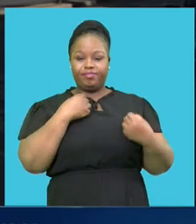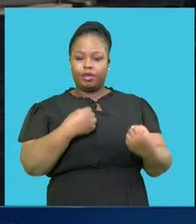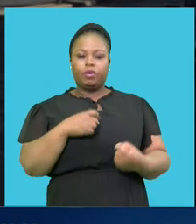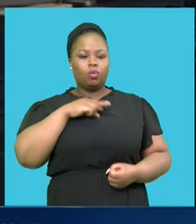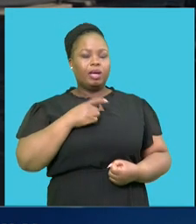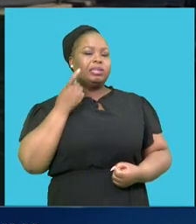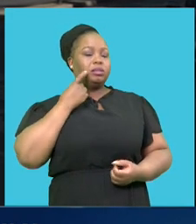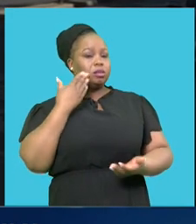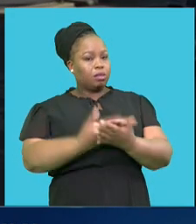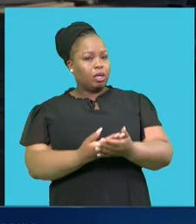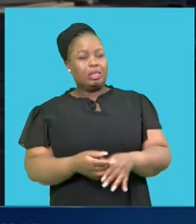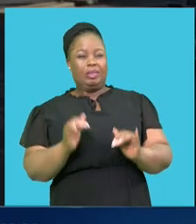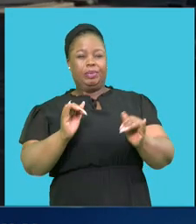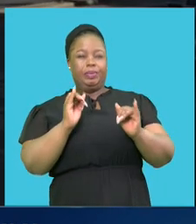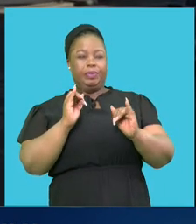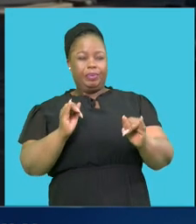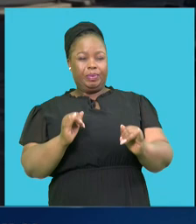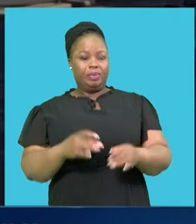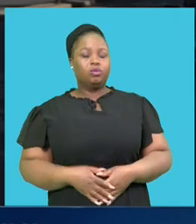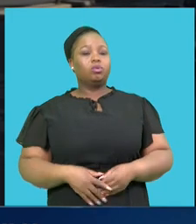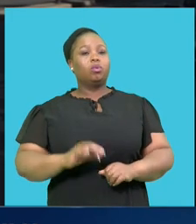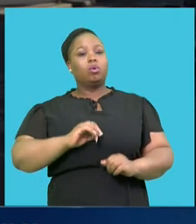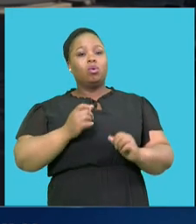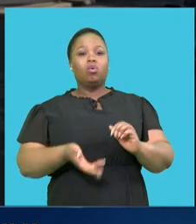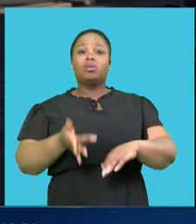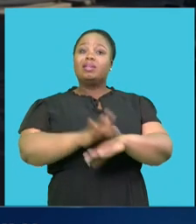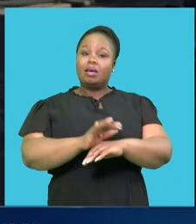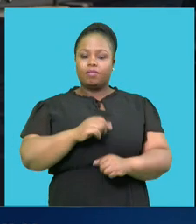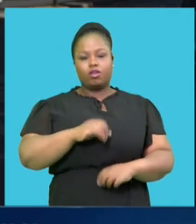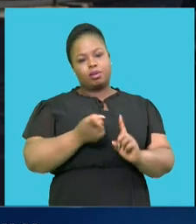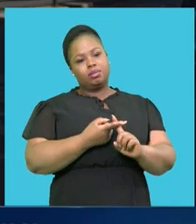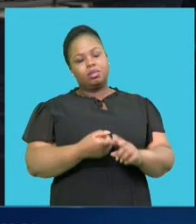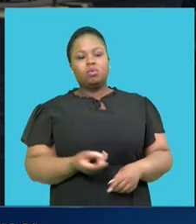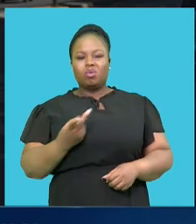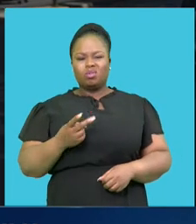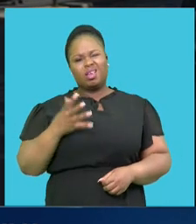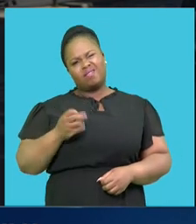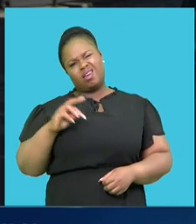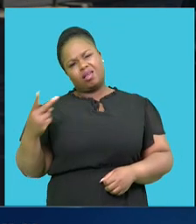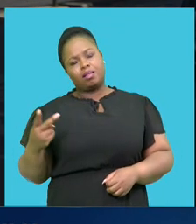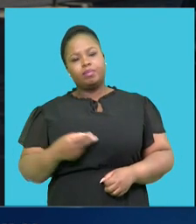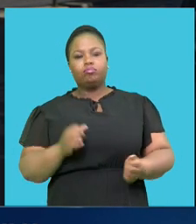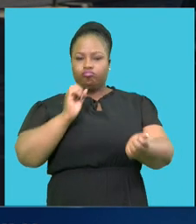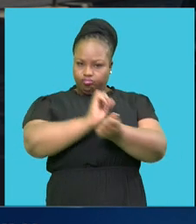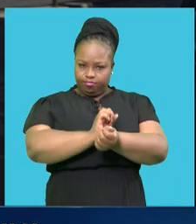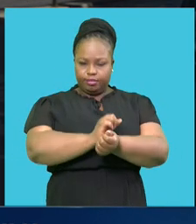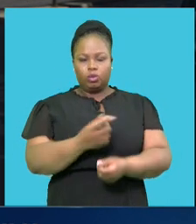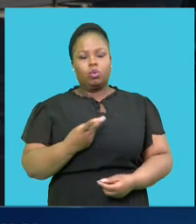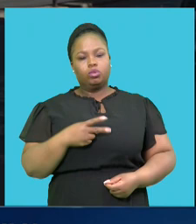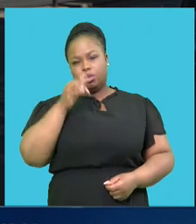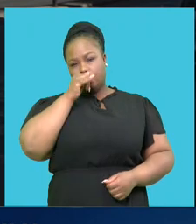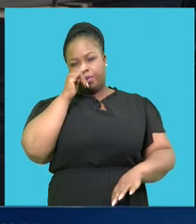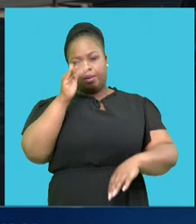can either be involved in a serious or fatal accident, but other consequences as well as being arrested and facing